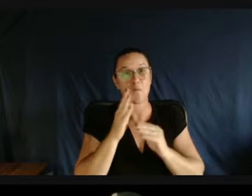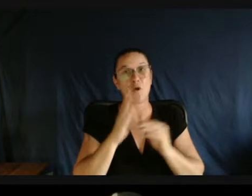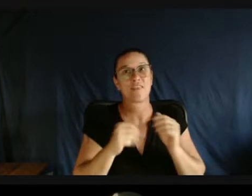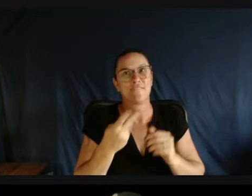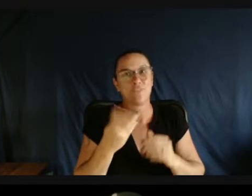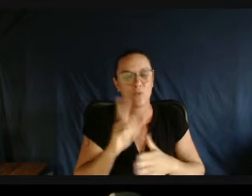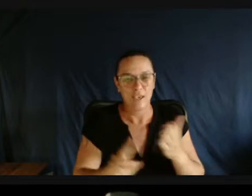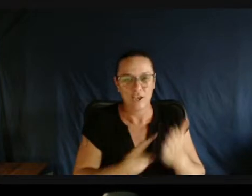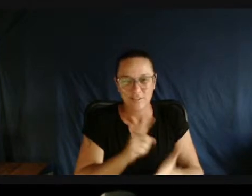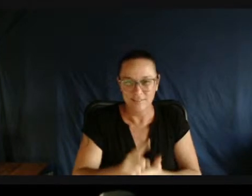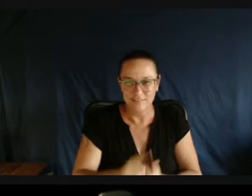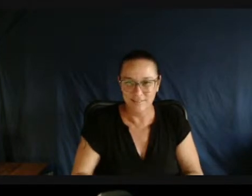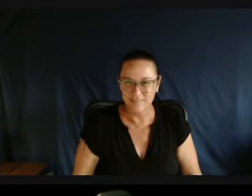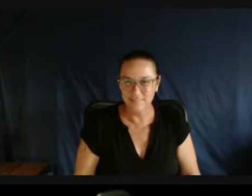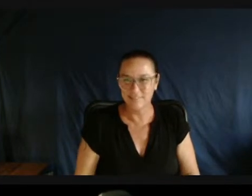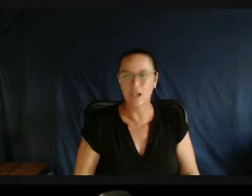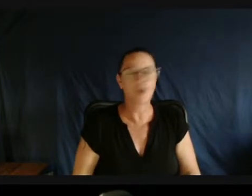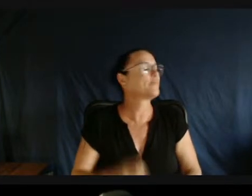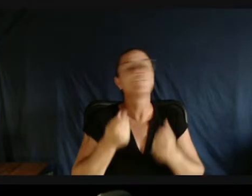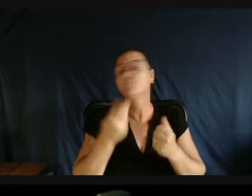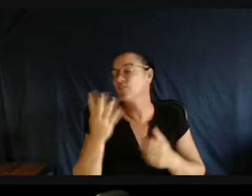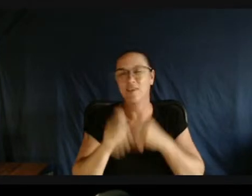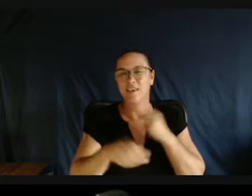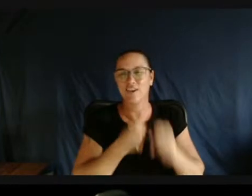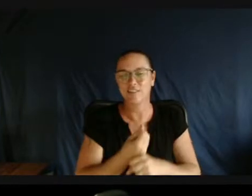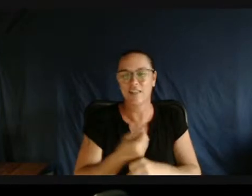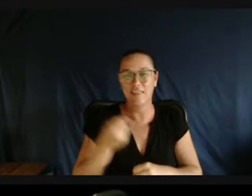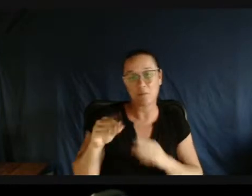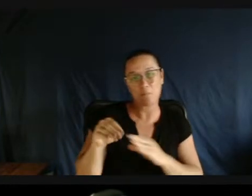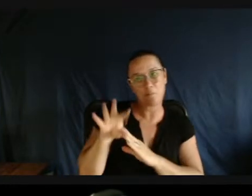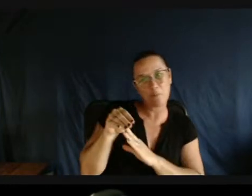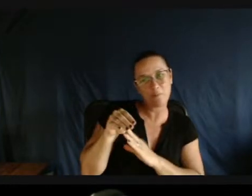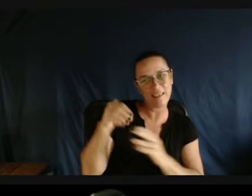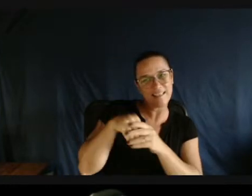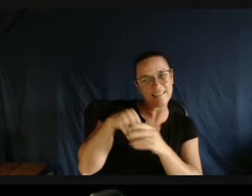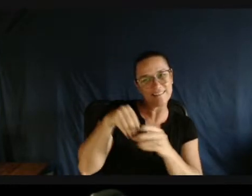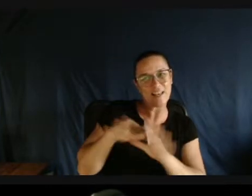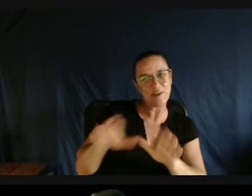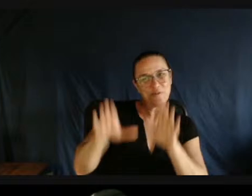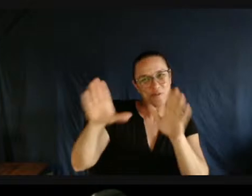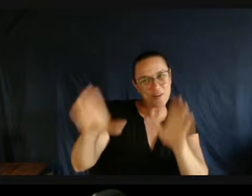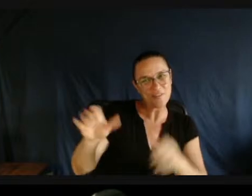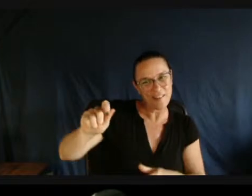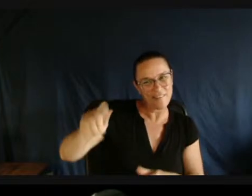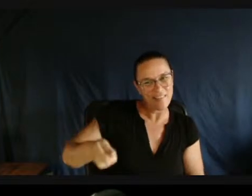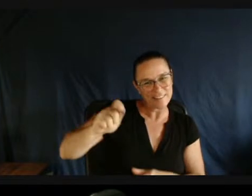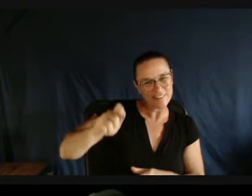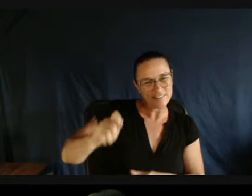Hopefully. Quick shot of the inside. It's a wonderful flushable toilets.